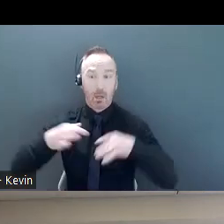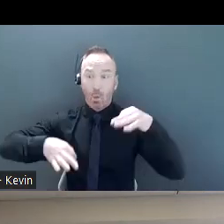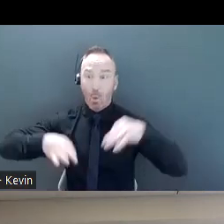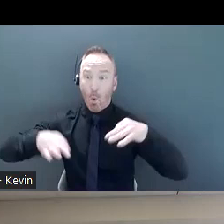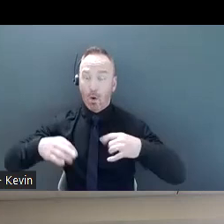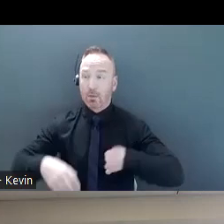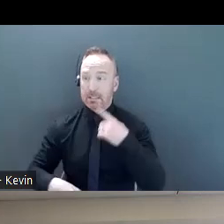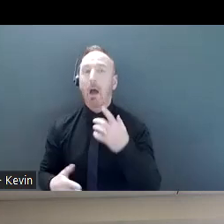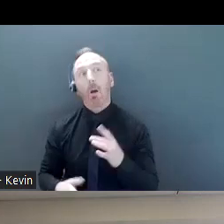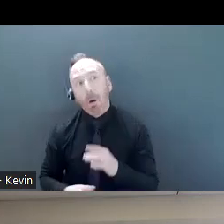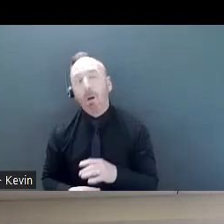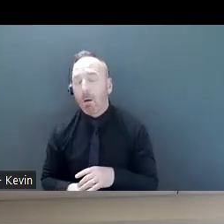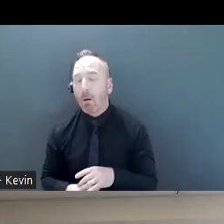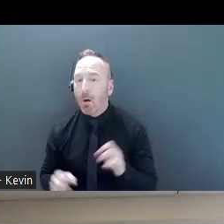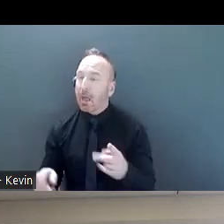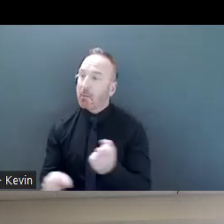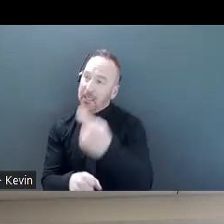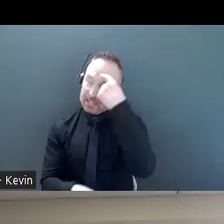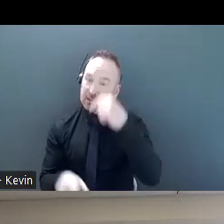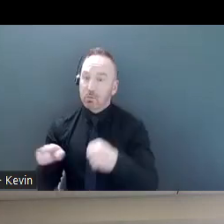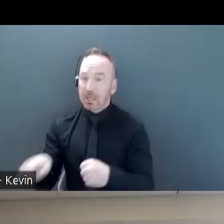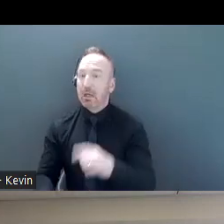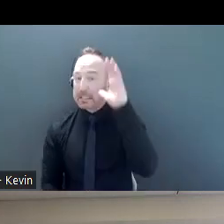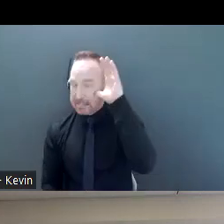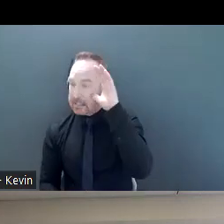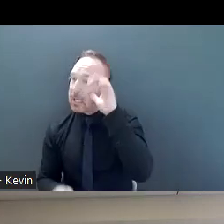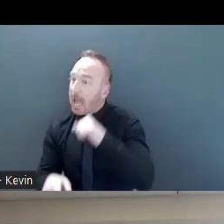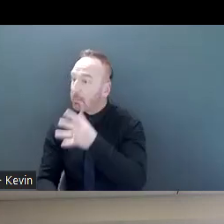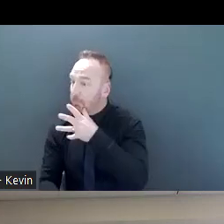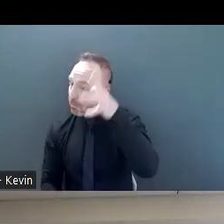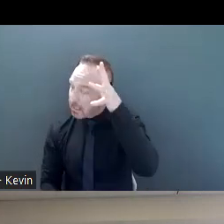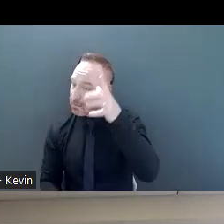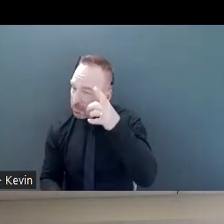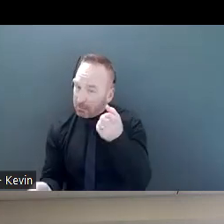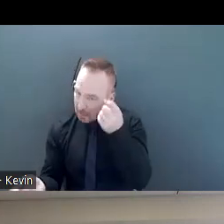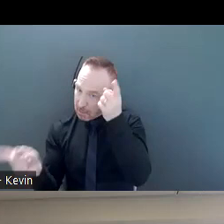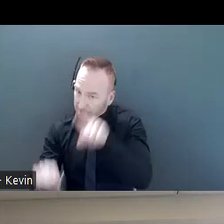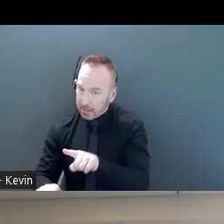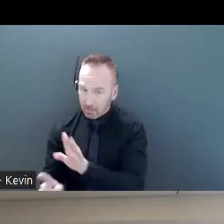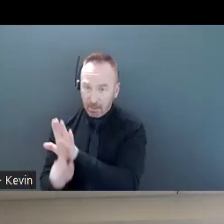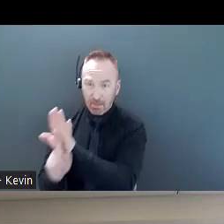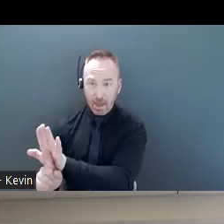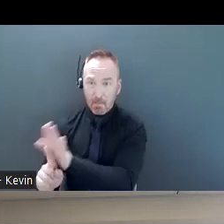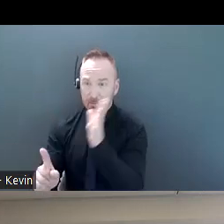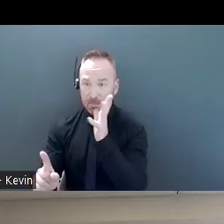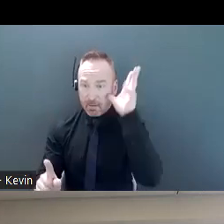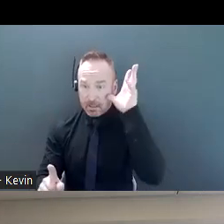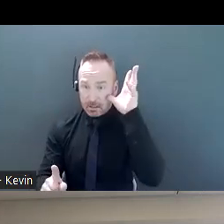parents. That makes sense. So there can be a very dynamic type of case where facts really do